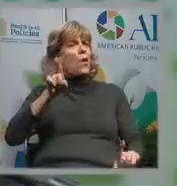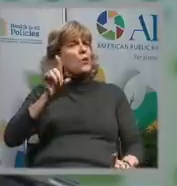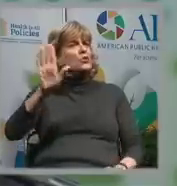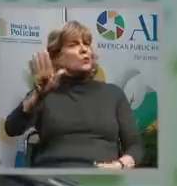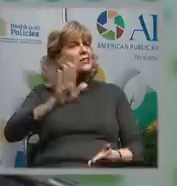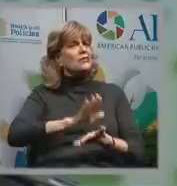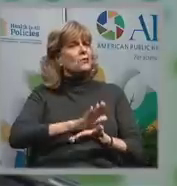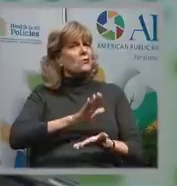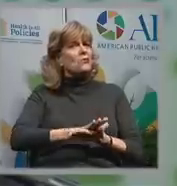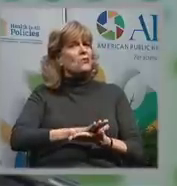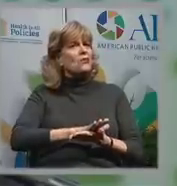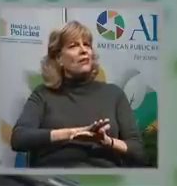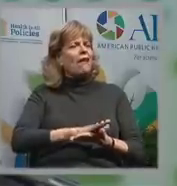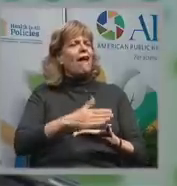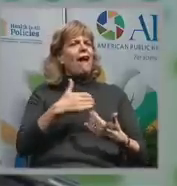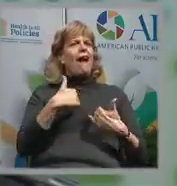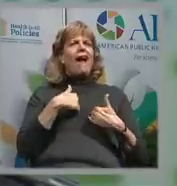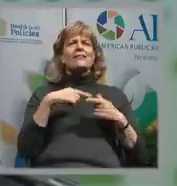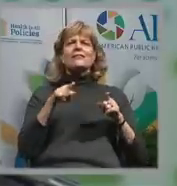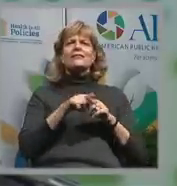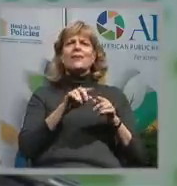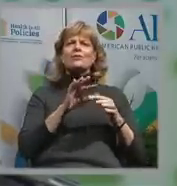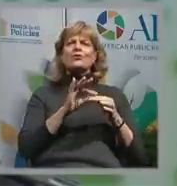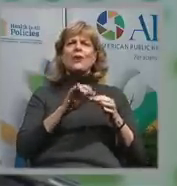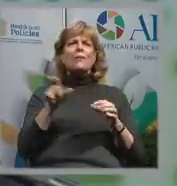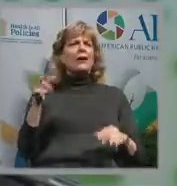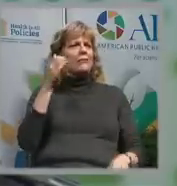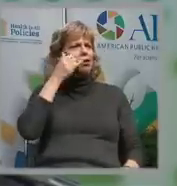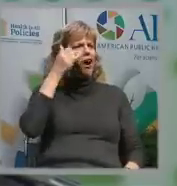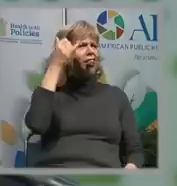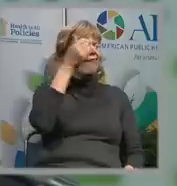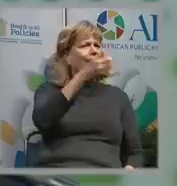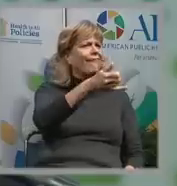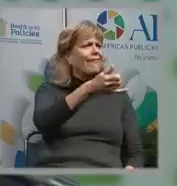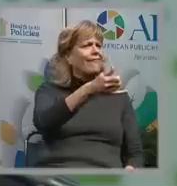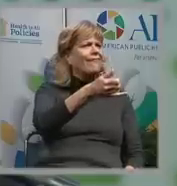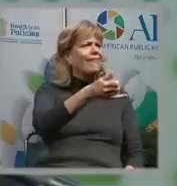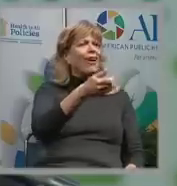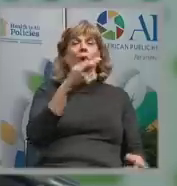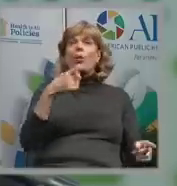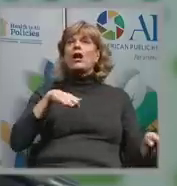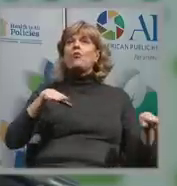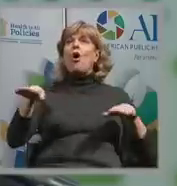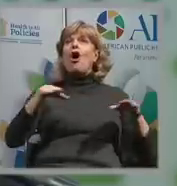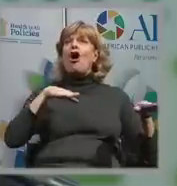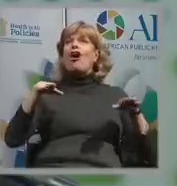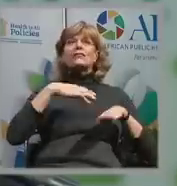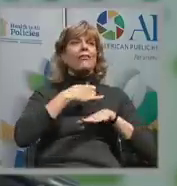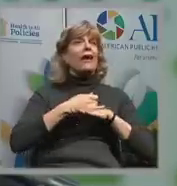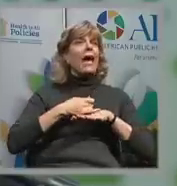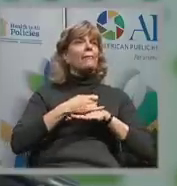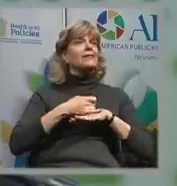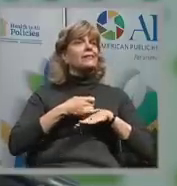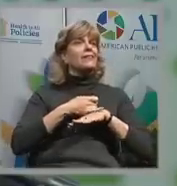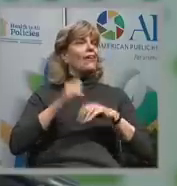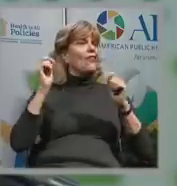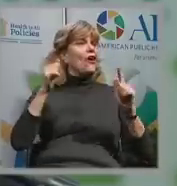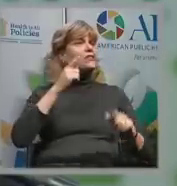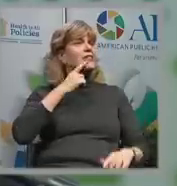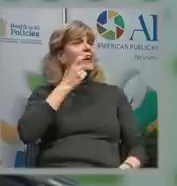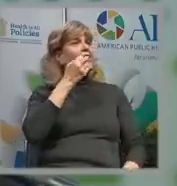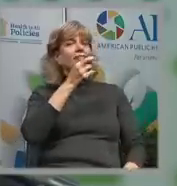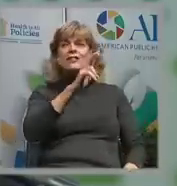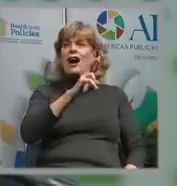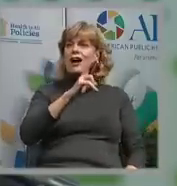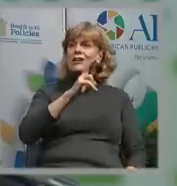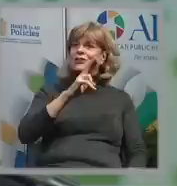school has the same story. When he walks down the campus, they all say, "Dr.